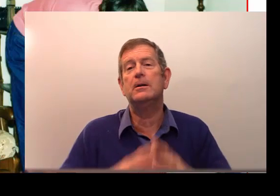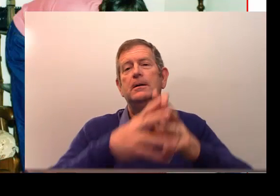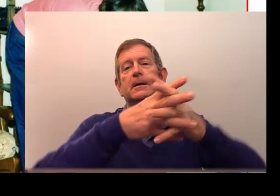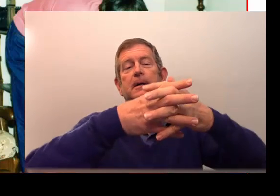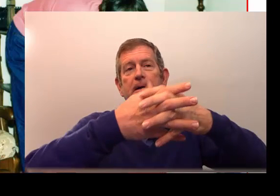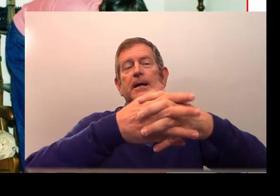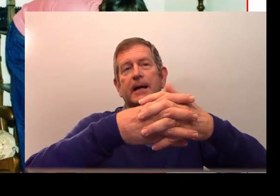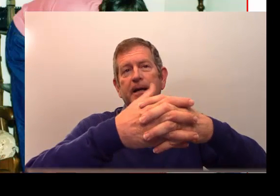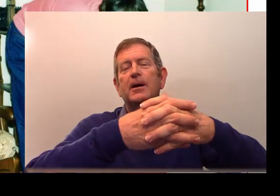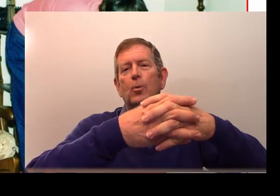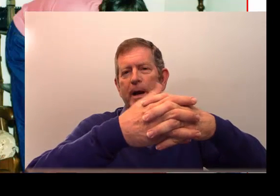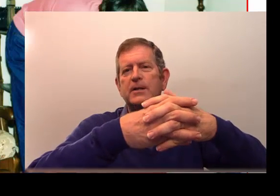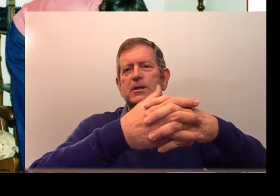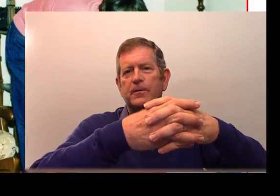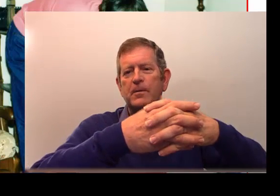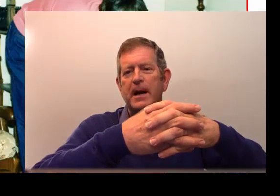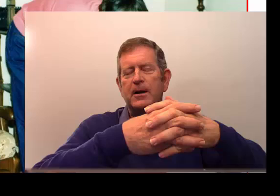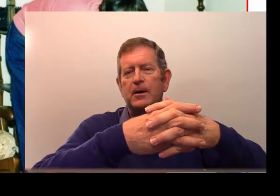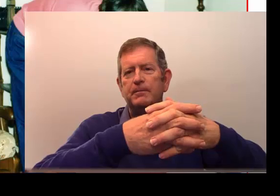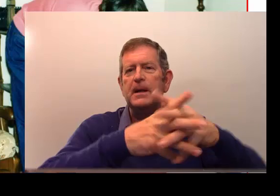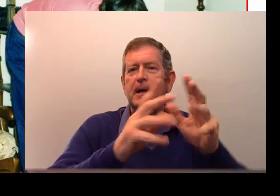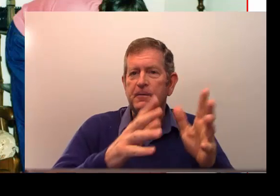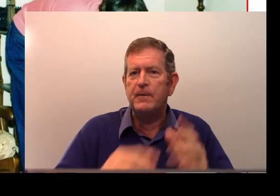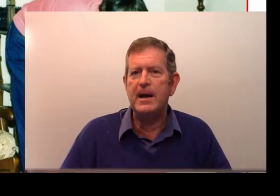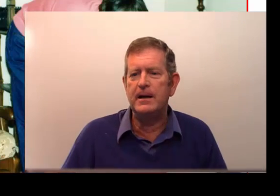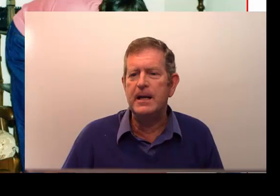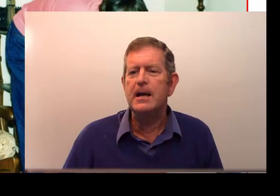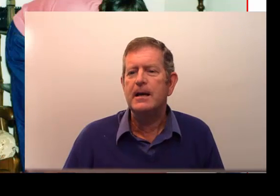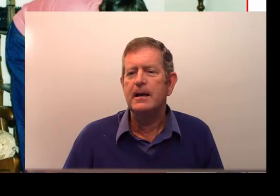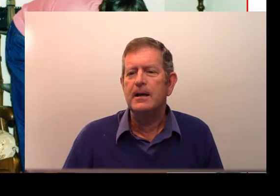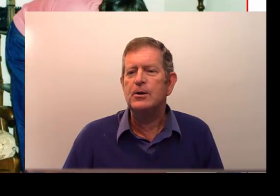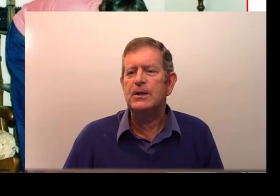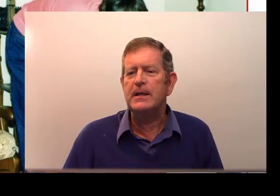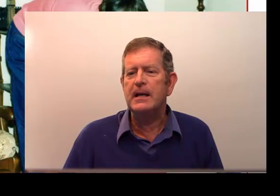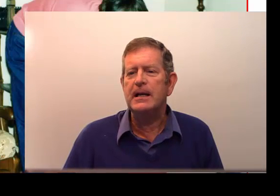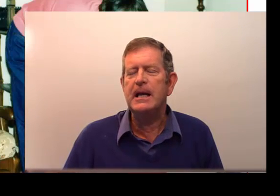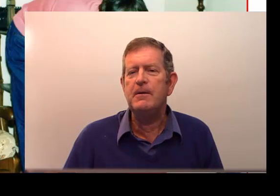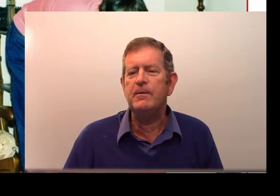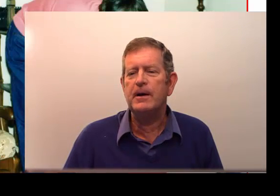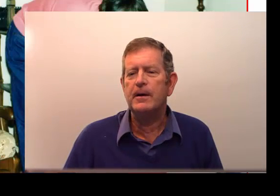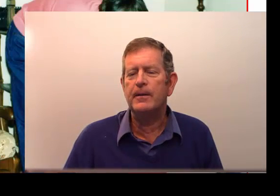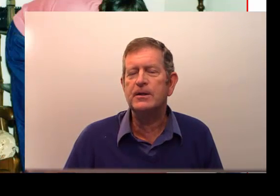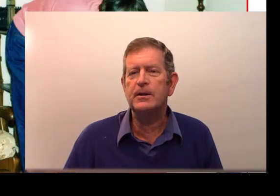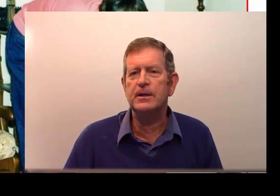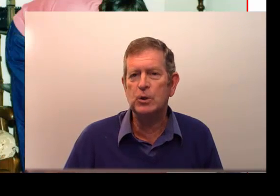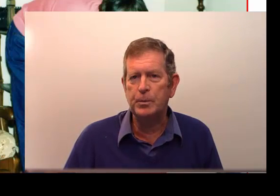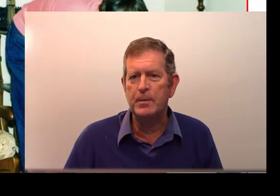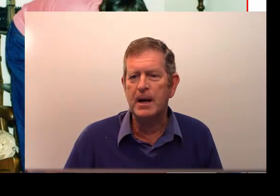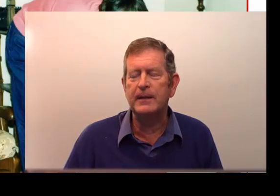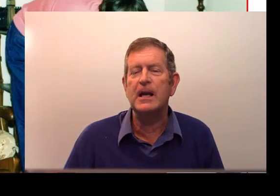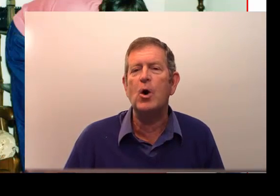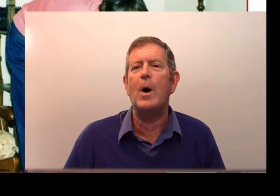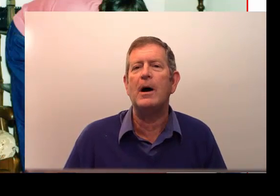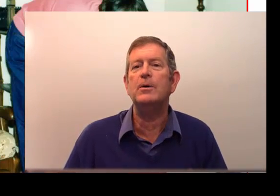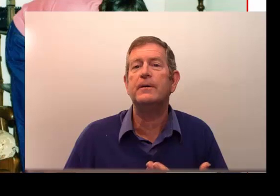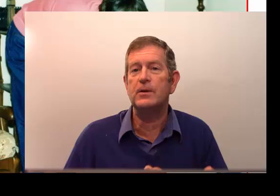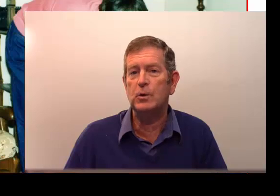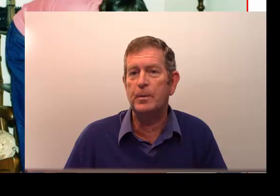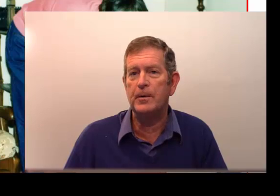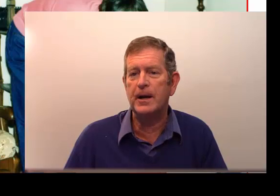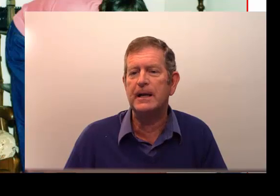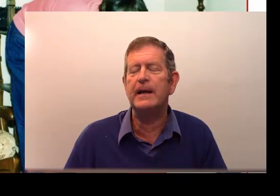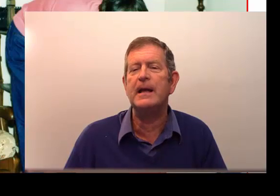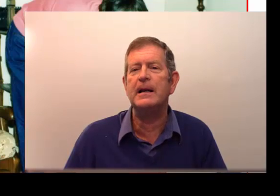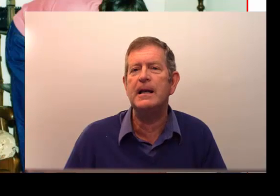So Carol, again, waits for Michael. And finally, you see they leave the supermarket. They go out